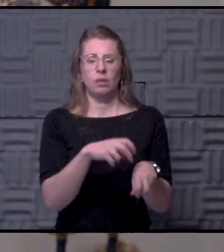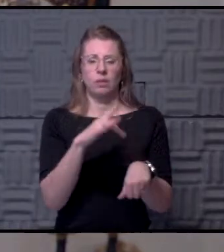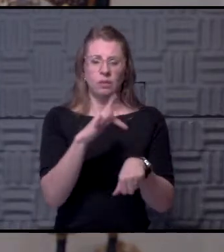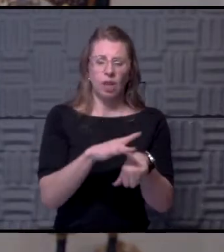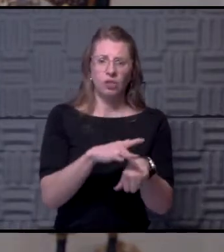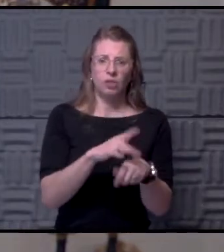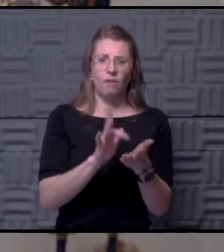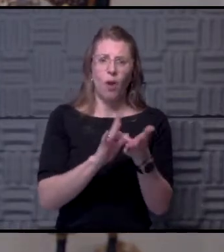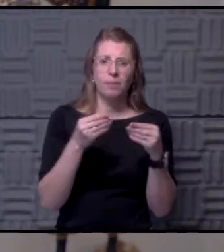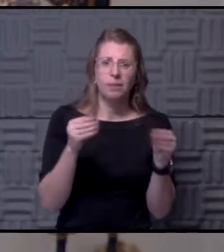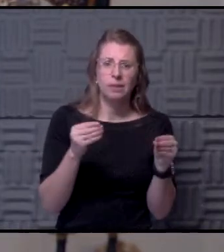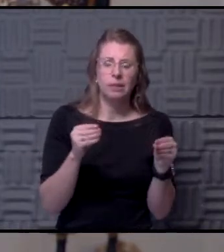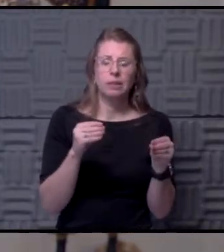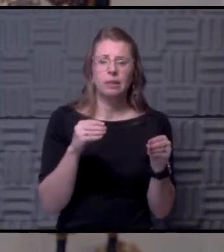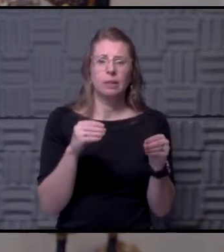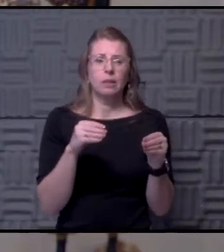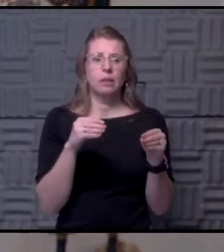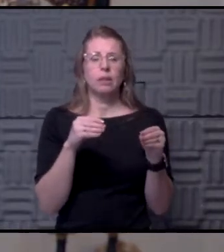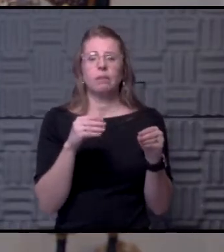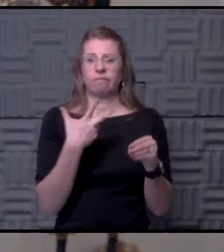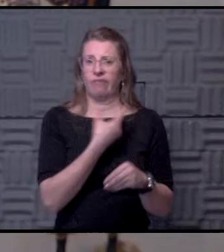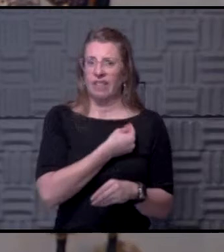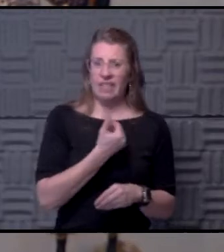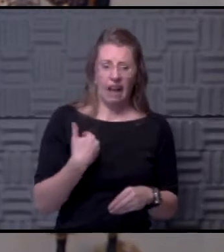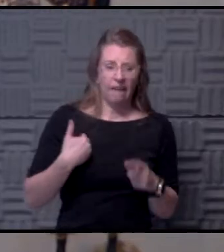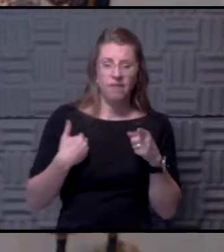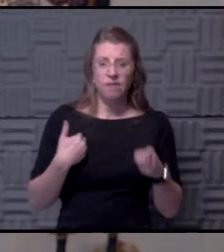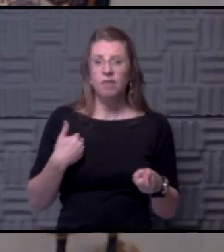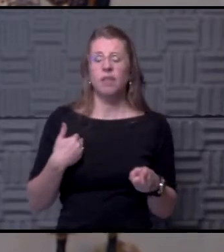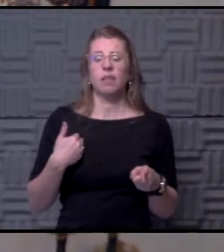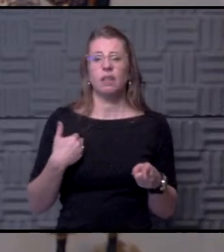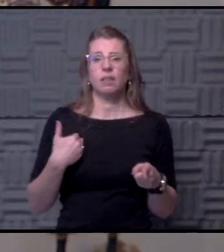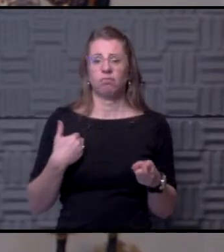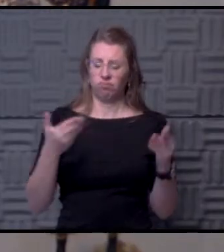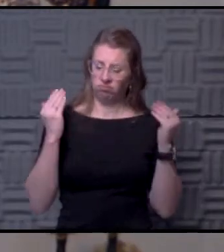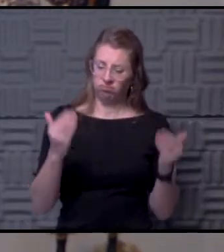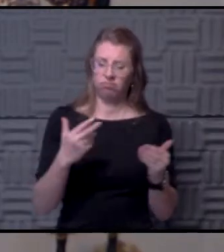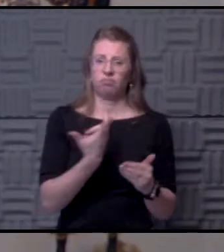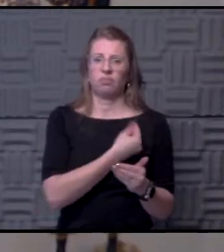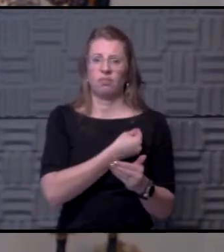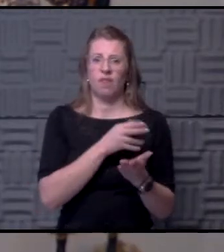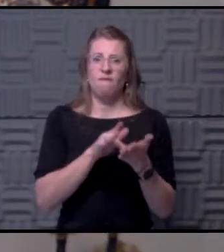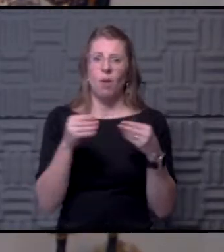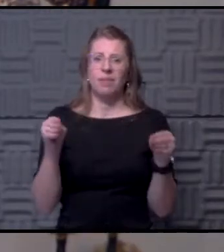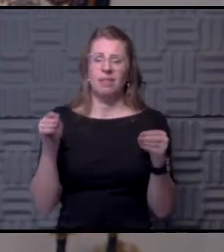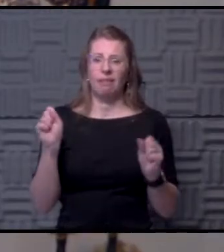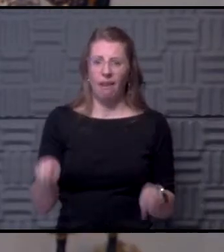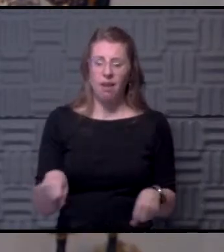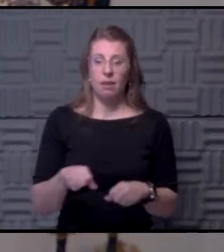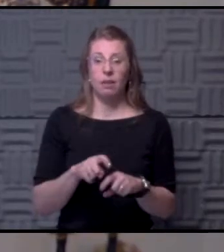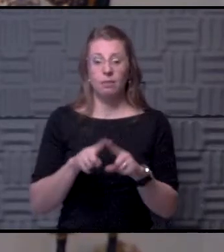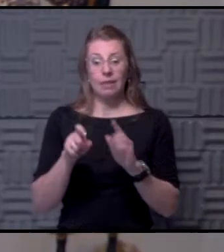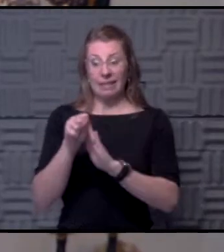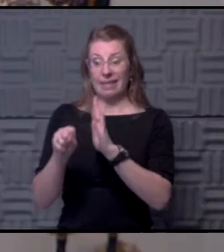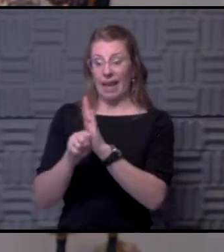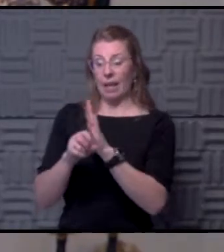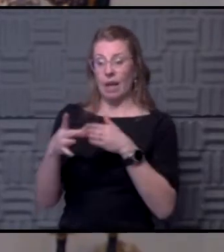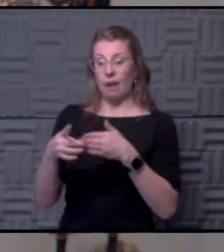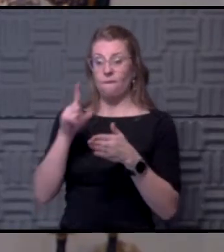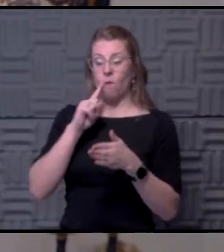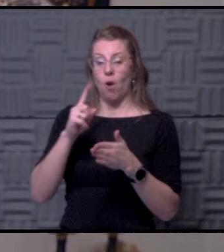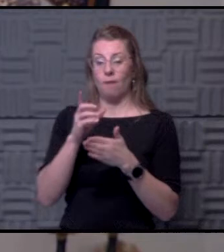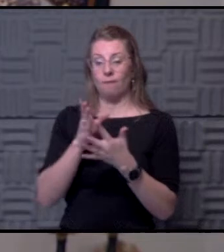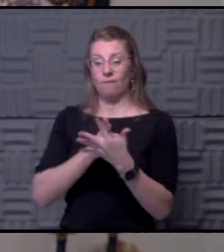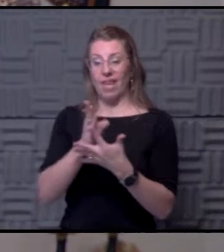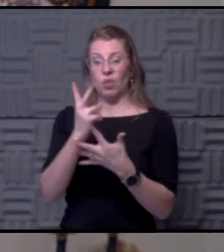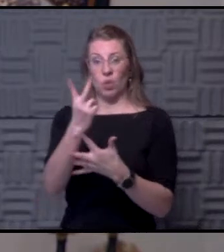pharmacy has a vaccine, and we can get you vaccinated at the pharmacy. Because state guidance for phase 2 is